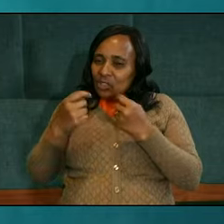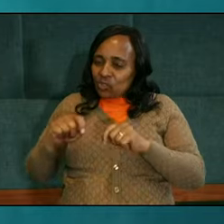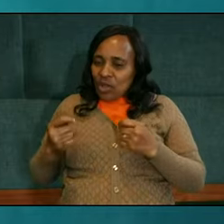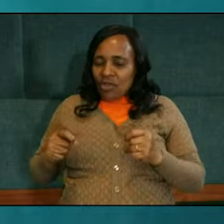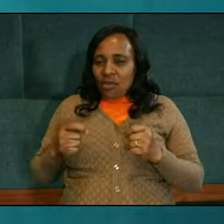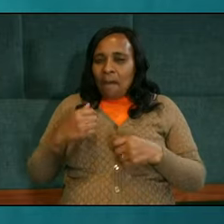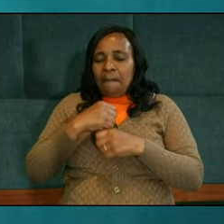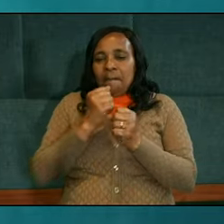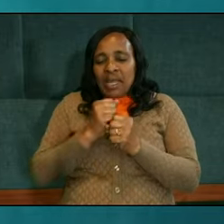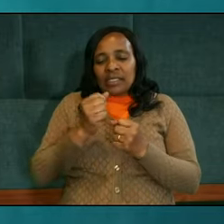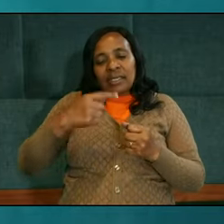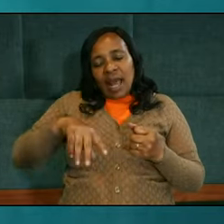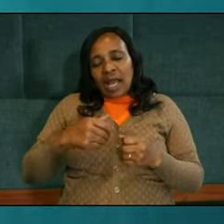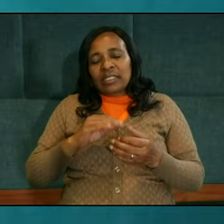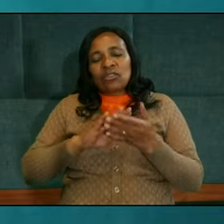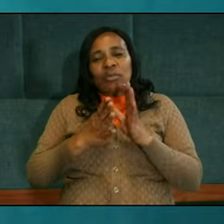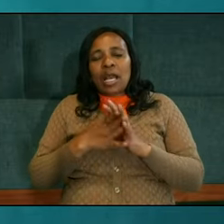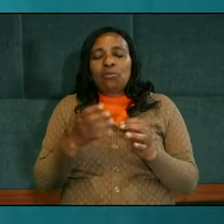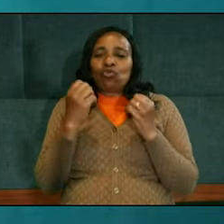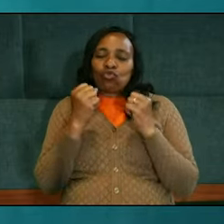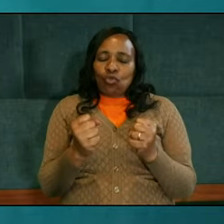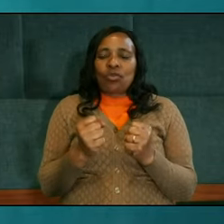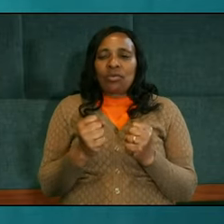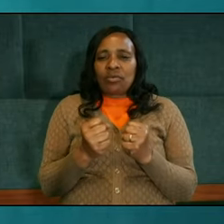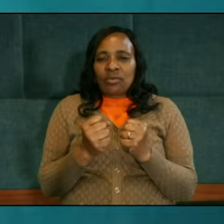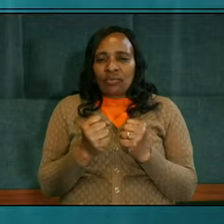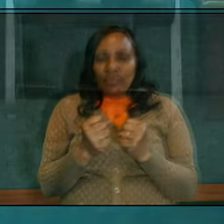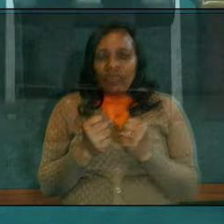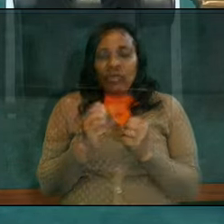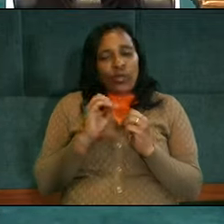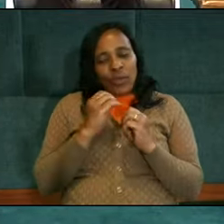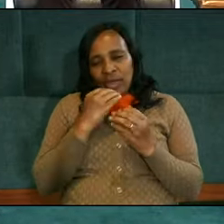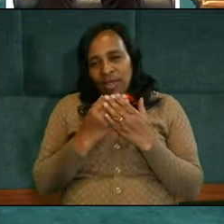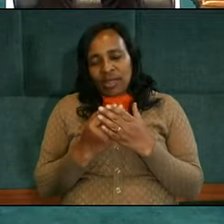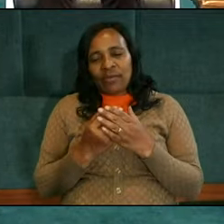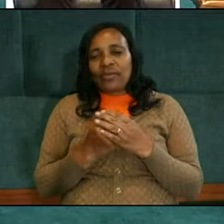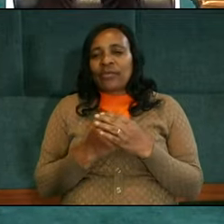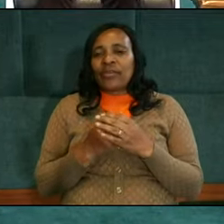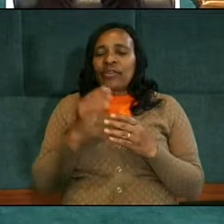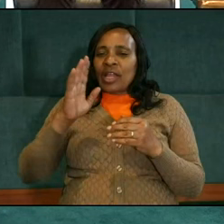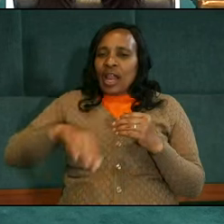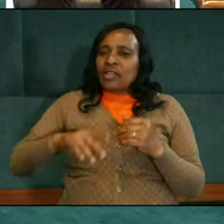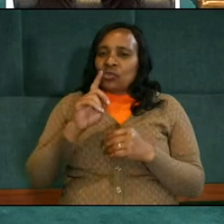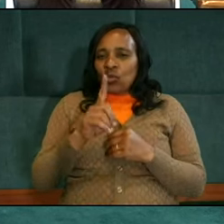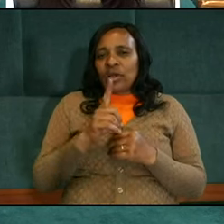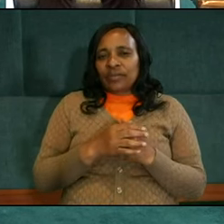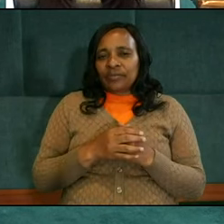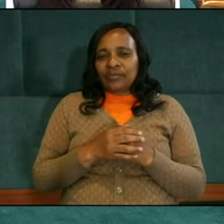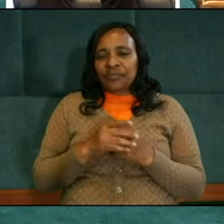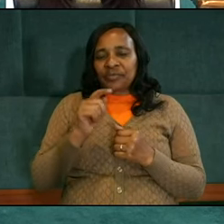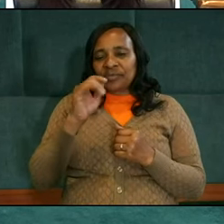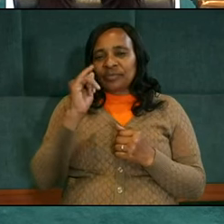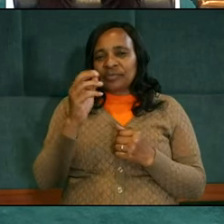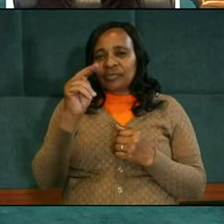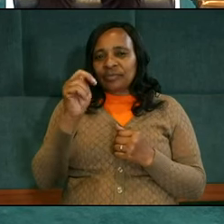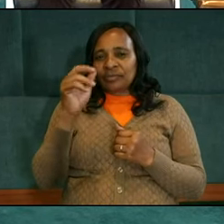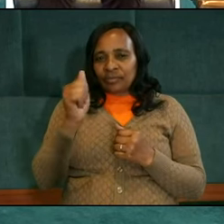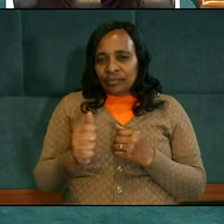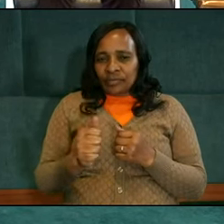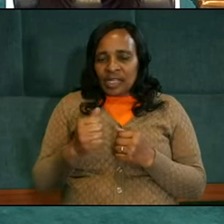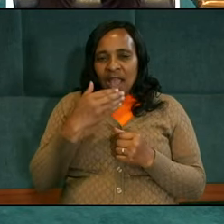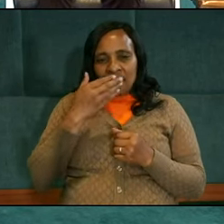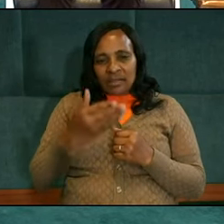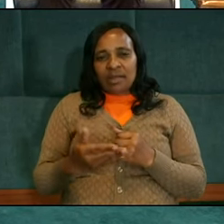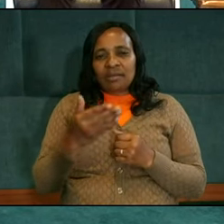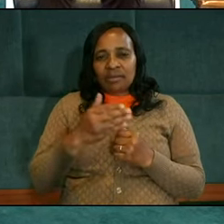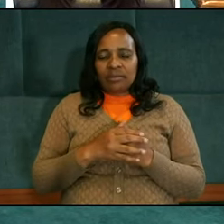us stronger in our faith. Okay, thank you, thank you. Now the last one, Tatiana, I want you to answer me